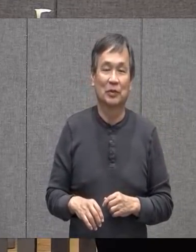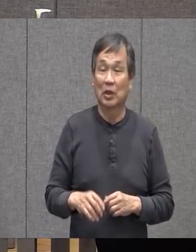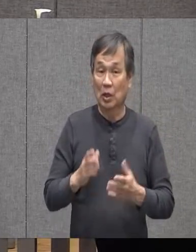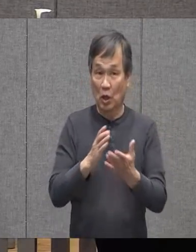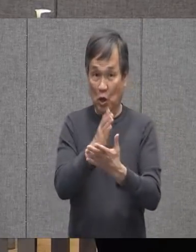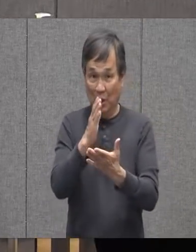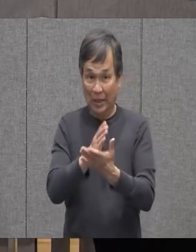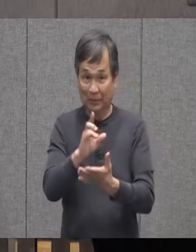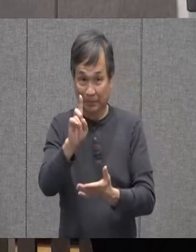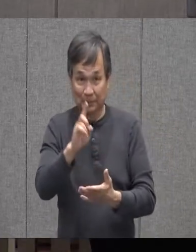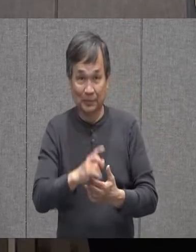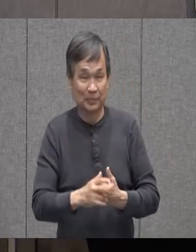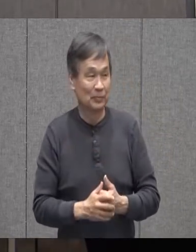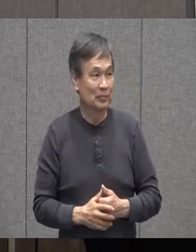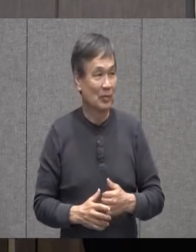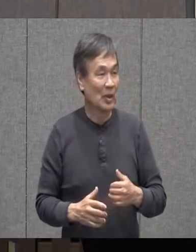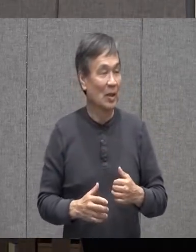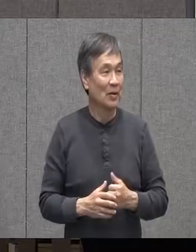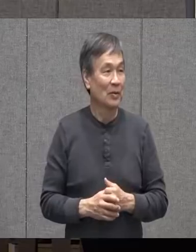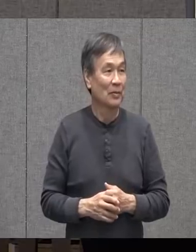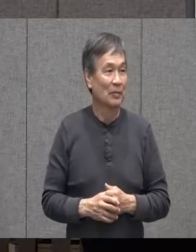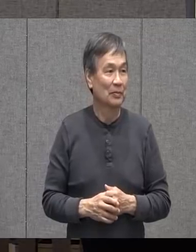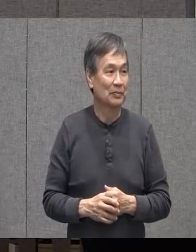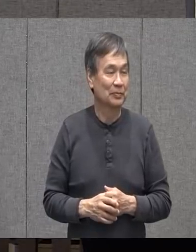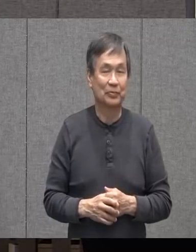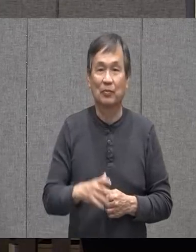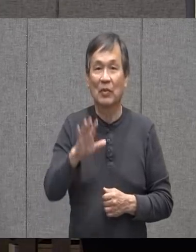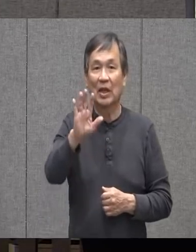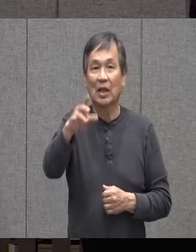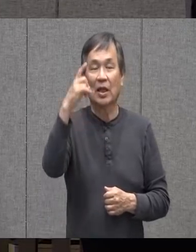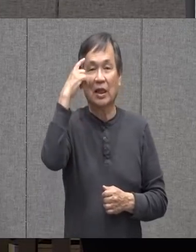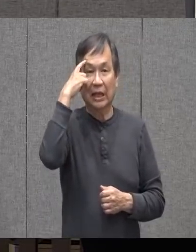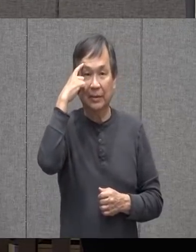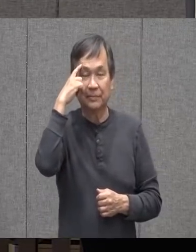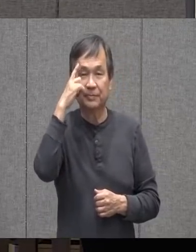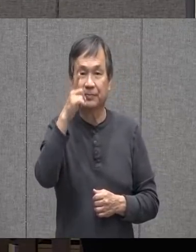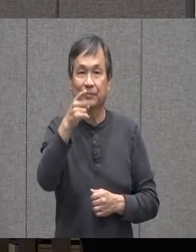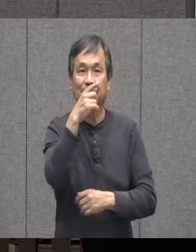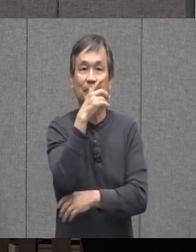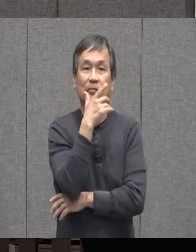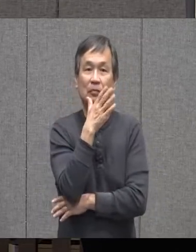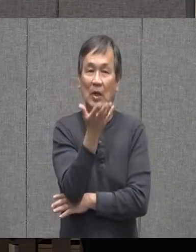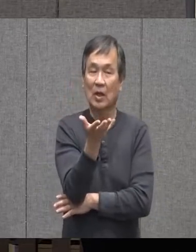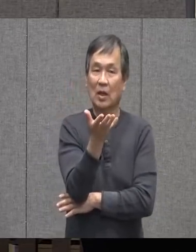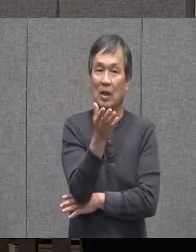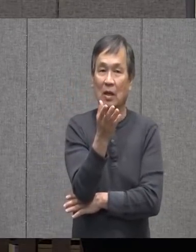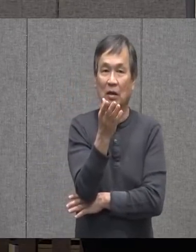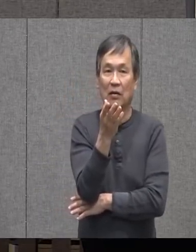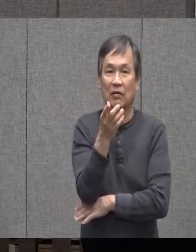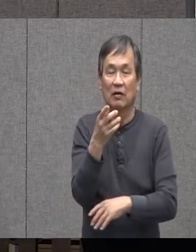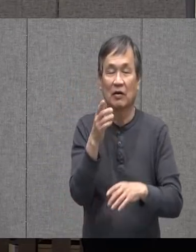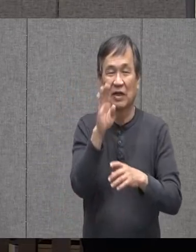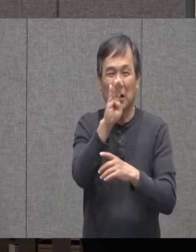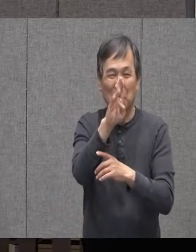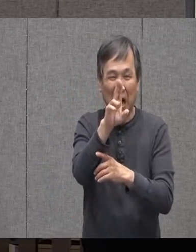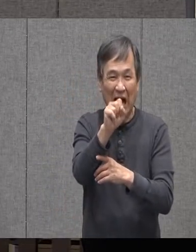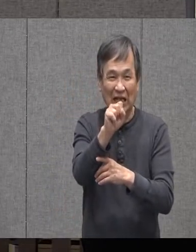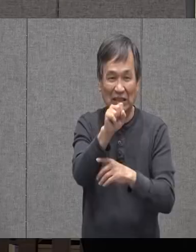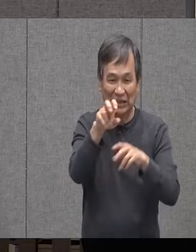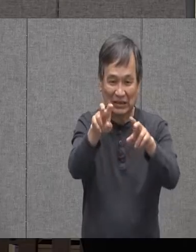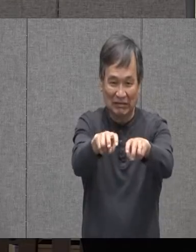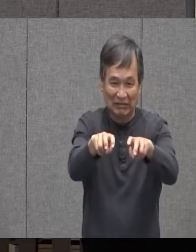All right. So, thinking about the bus and